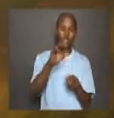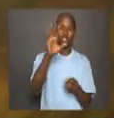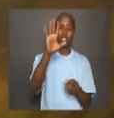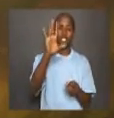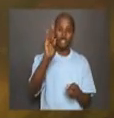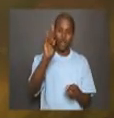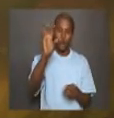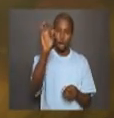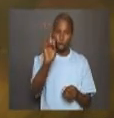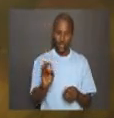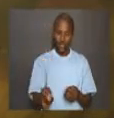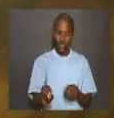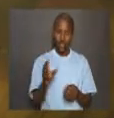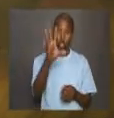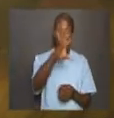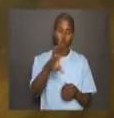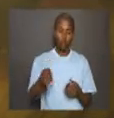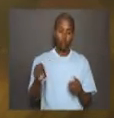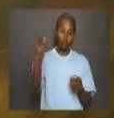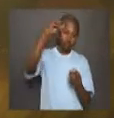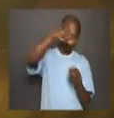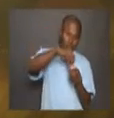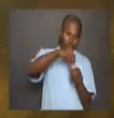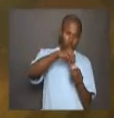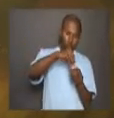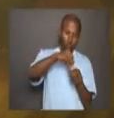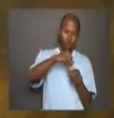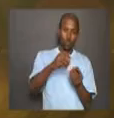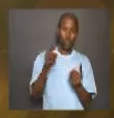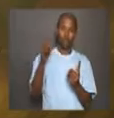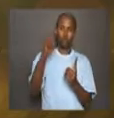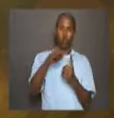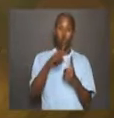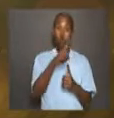7% commission on all sales up to